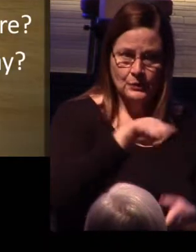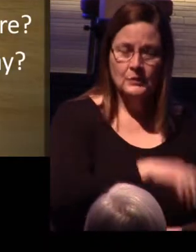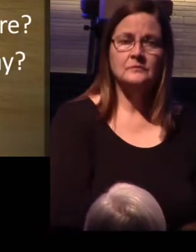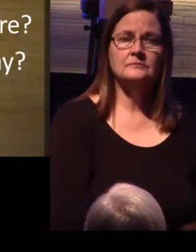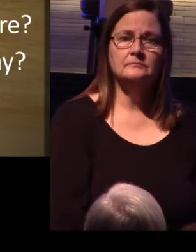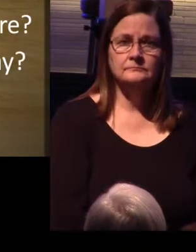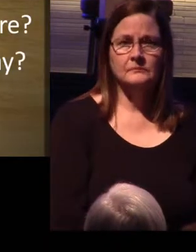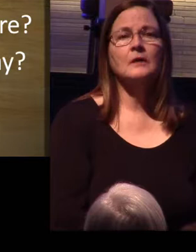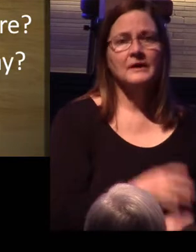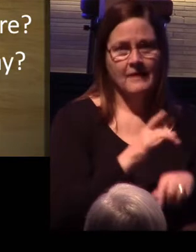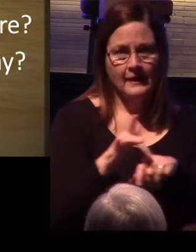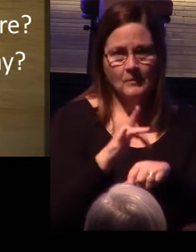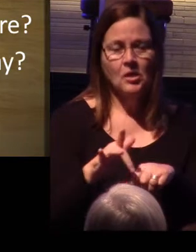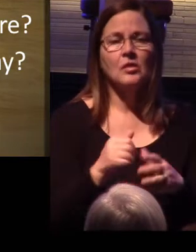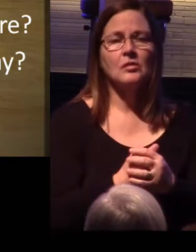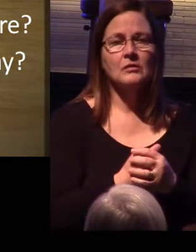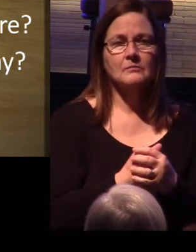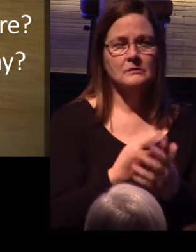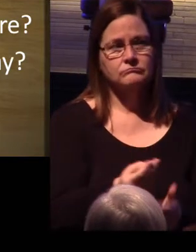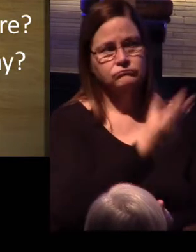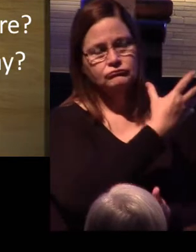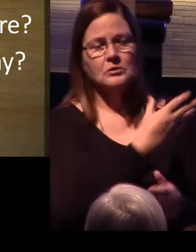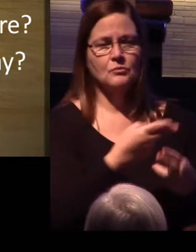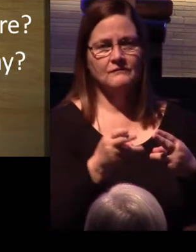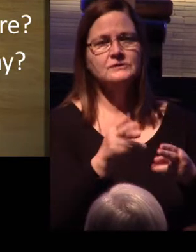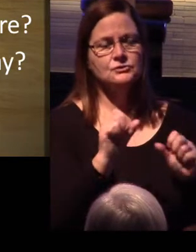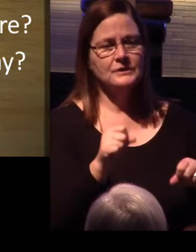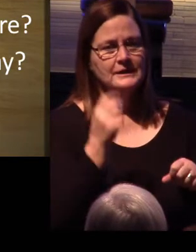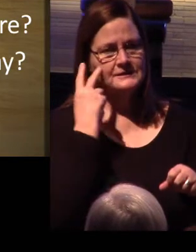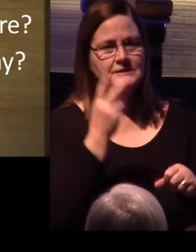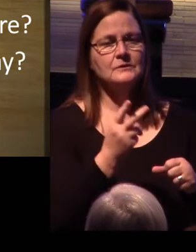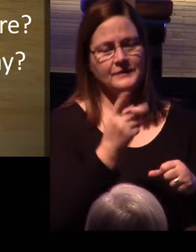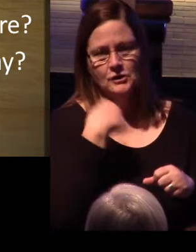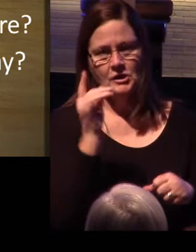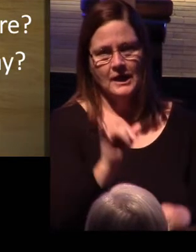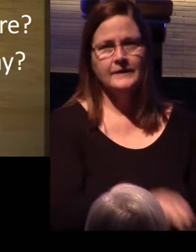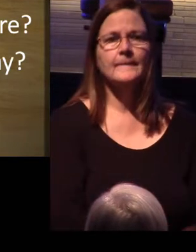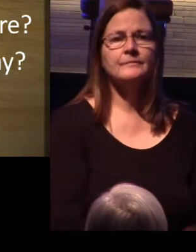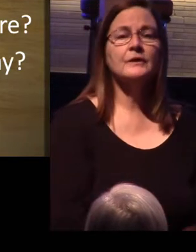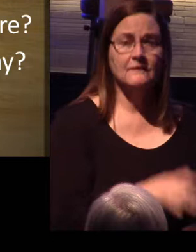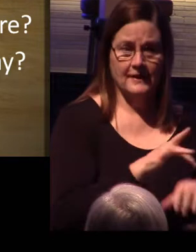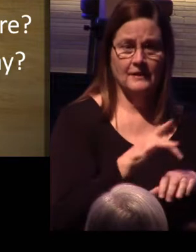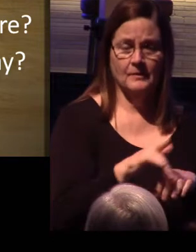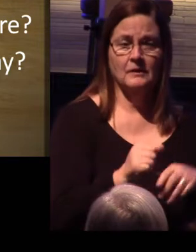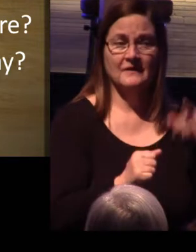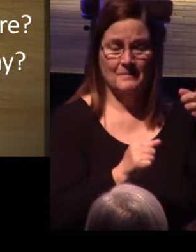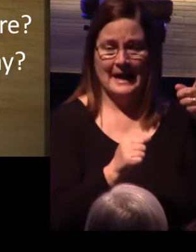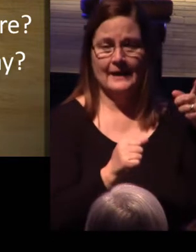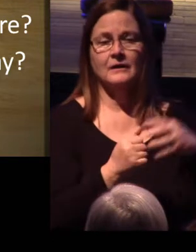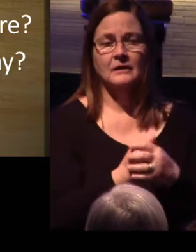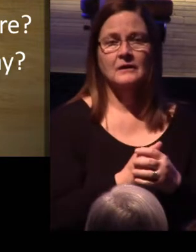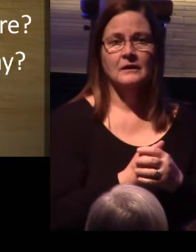you, and they'll be available. I'm just going to put them up on the screen briefly so you can get an idea of what they look like. They are